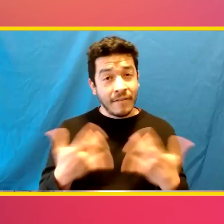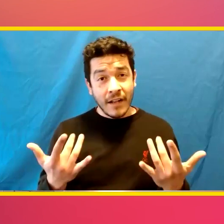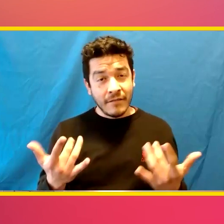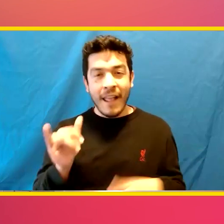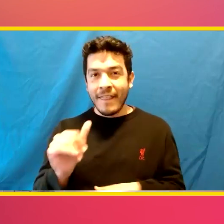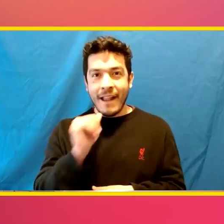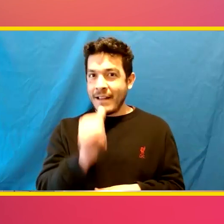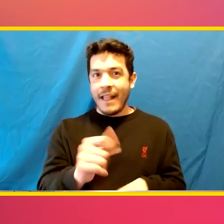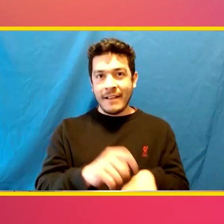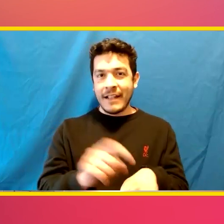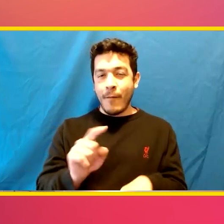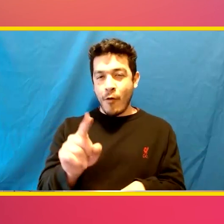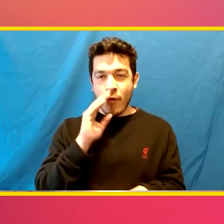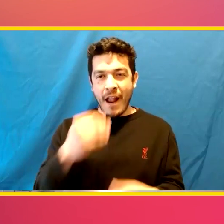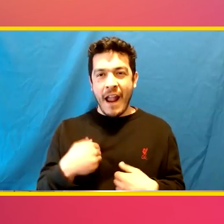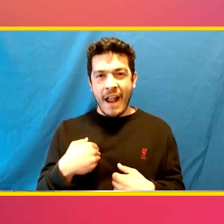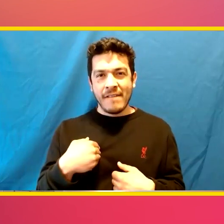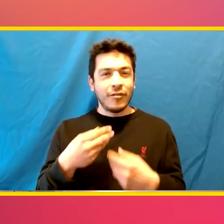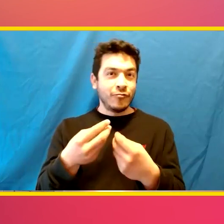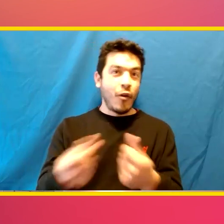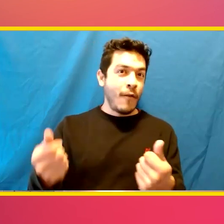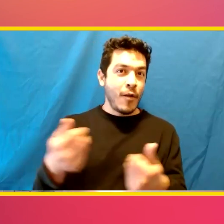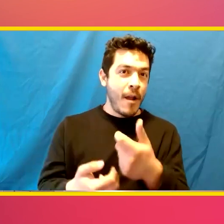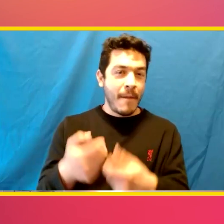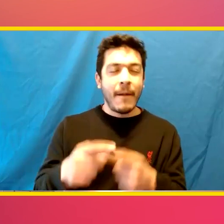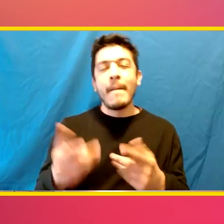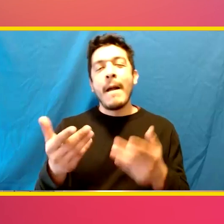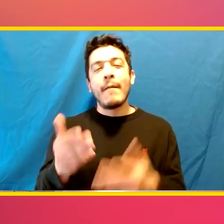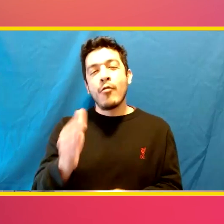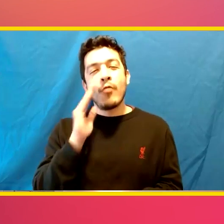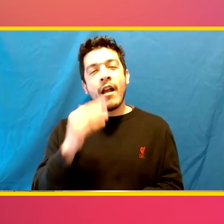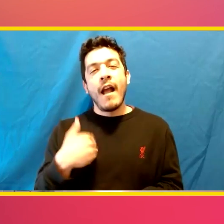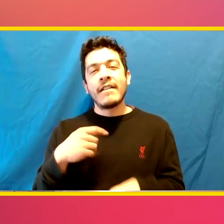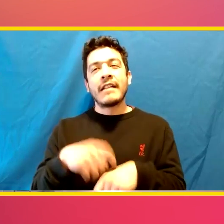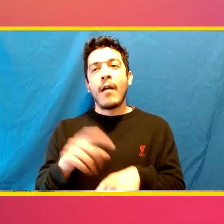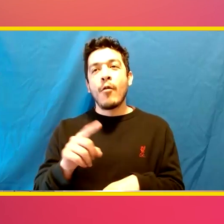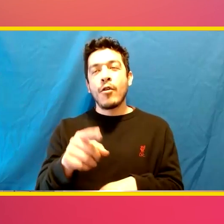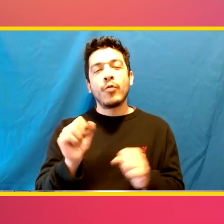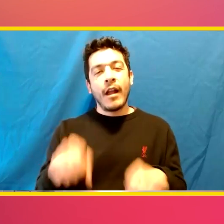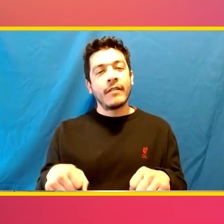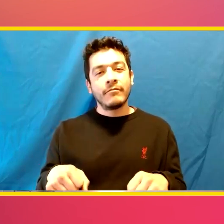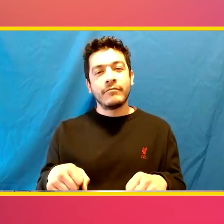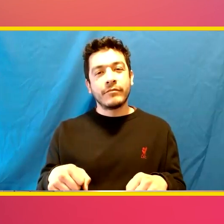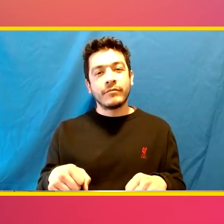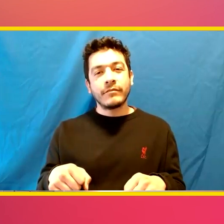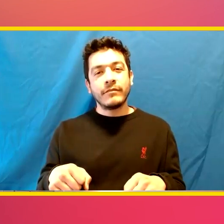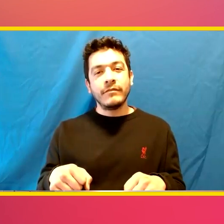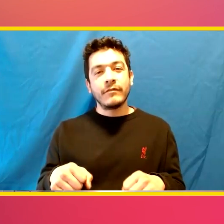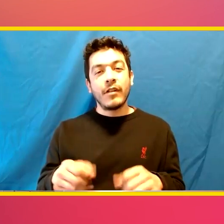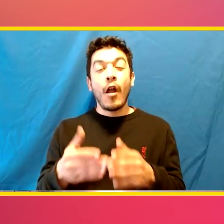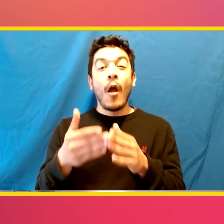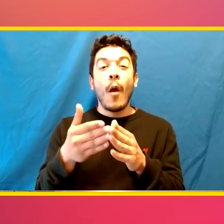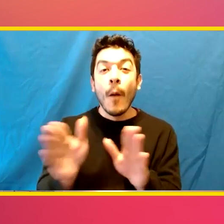is not the time where you're going to have solve everything. But there may be a time where you can breach